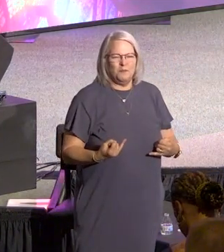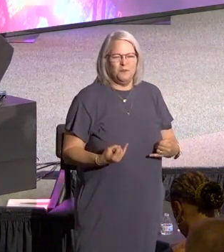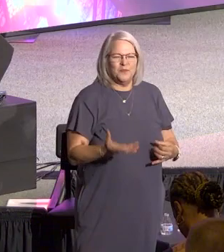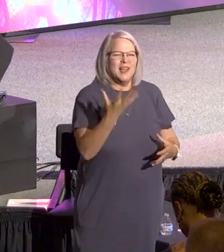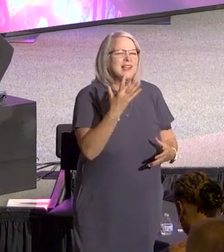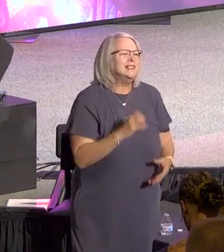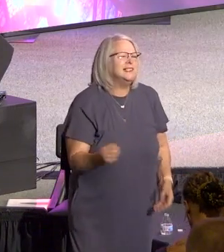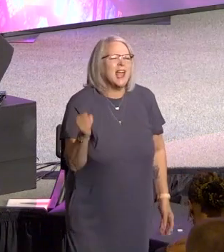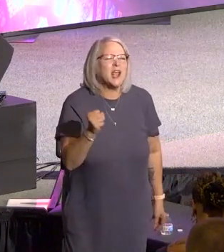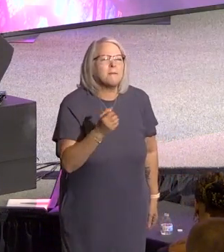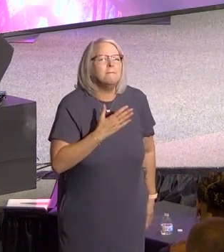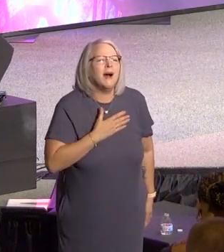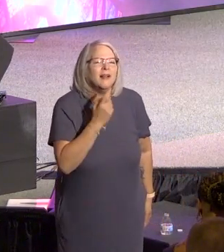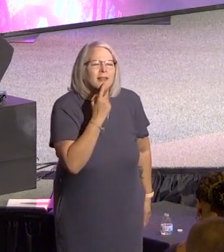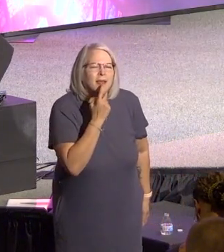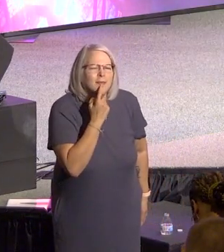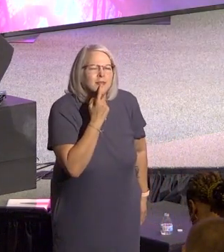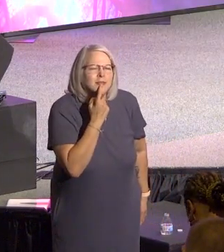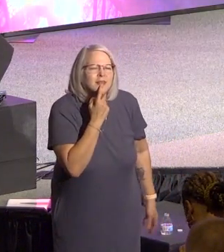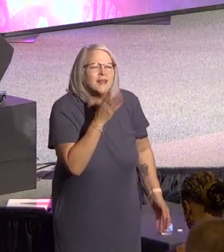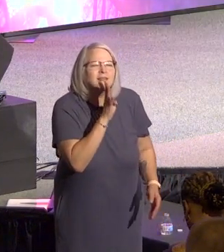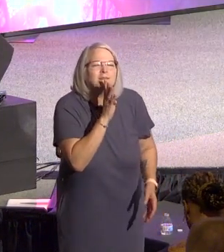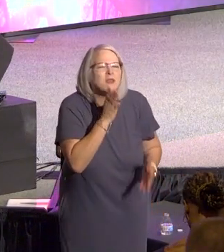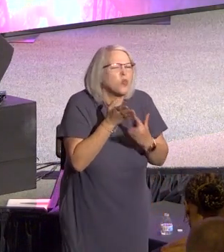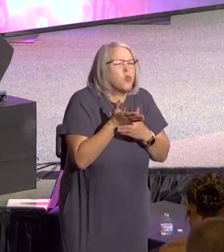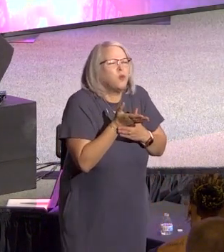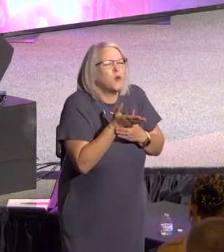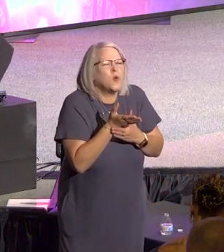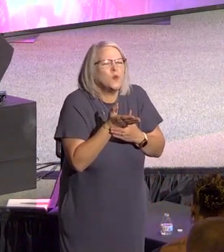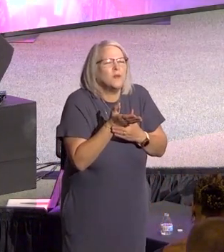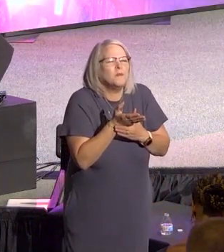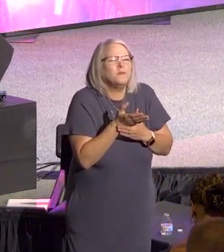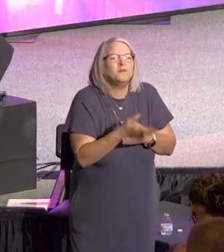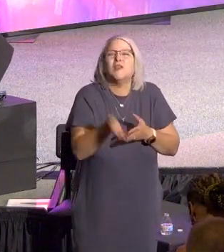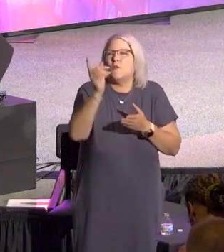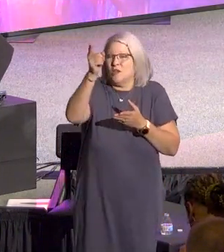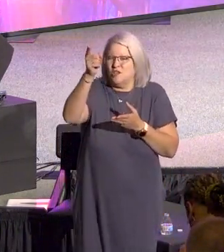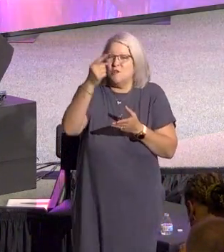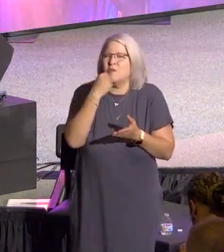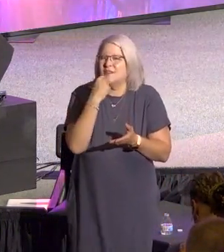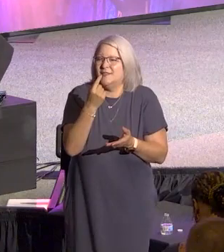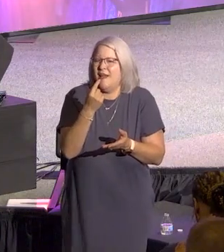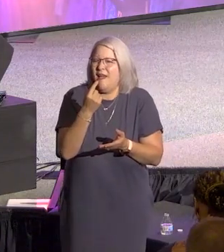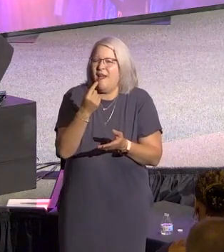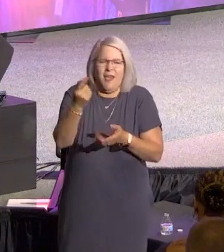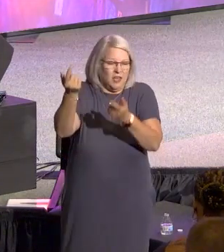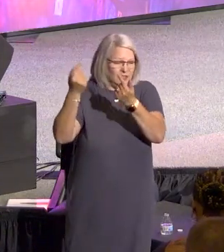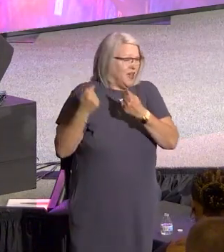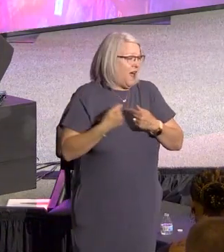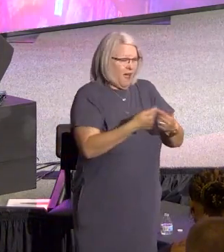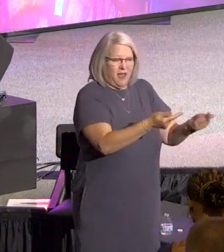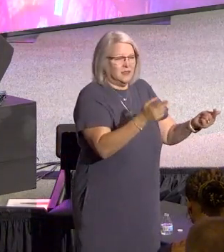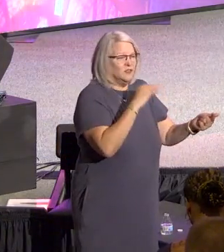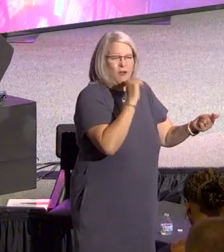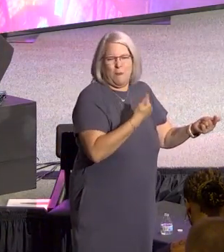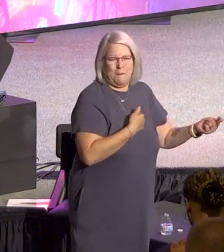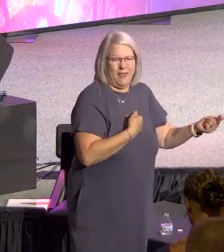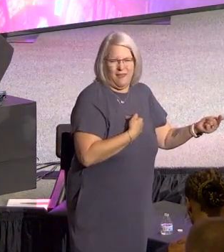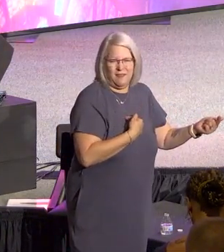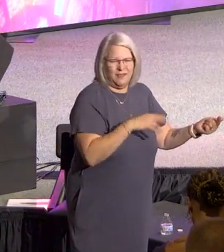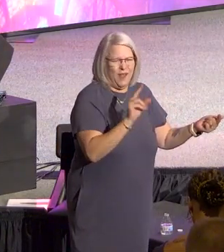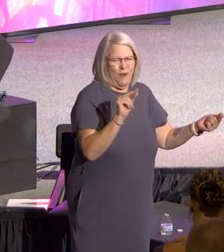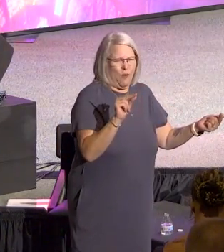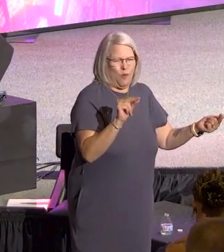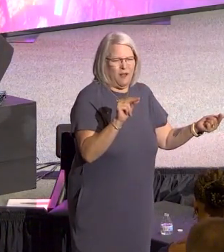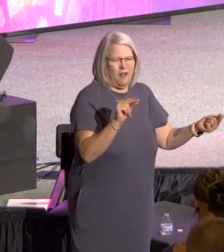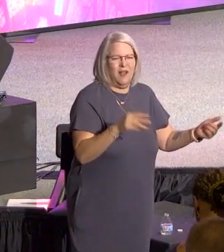my lips now and speak through them. May this be about what you want to say to us, not about what I have to say. Certainly,